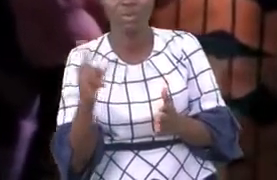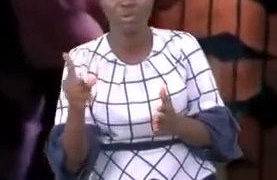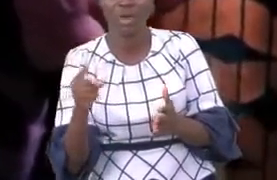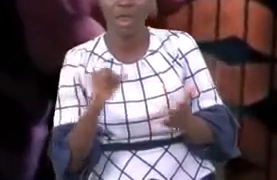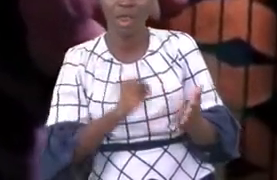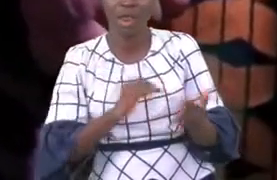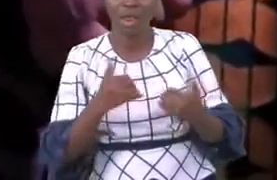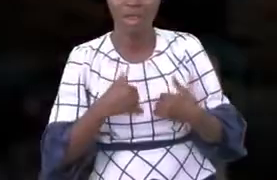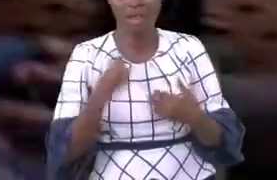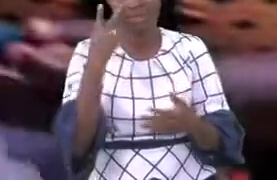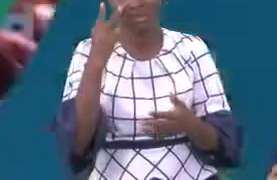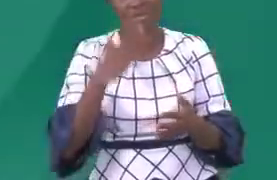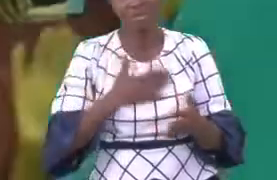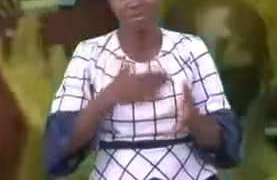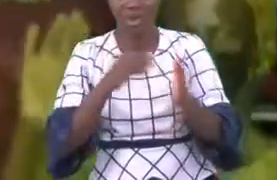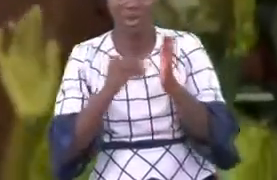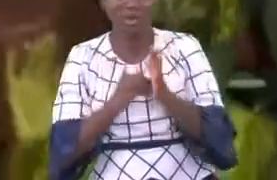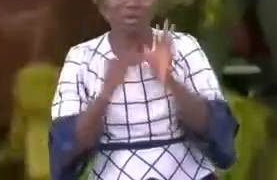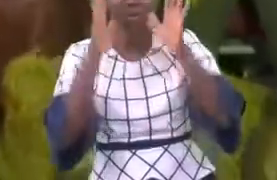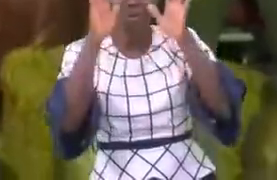me.